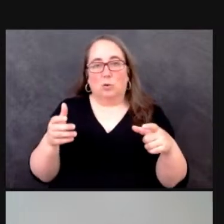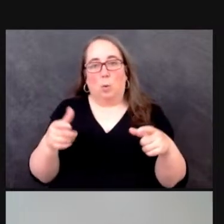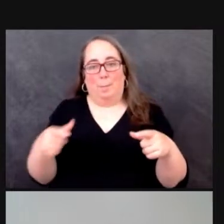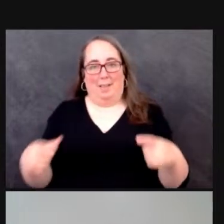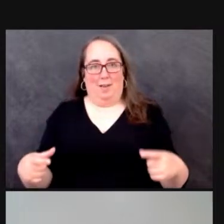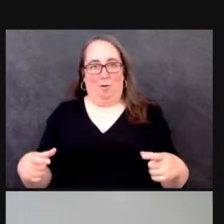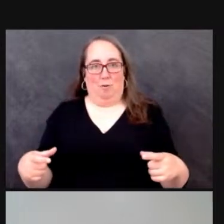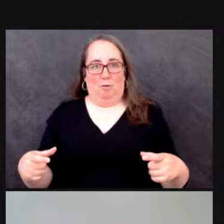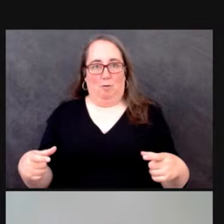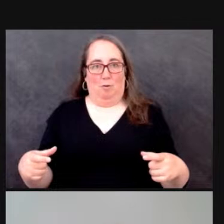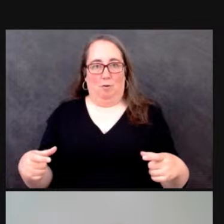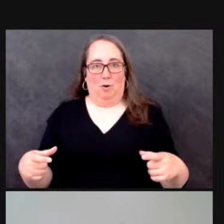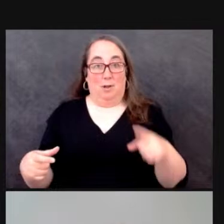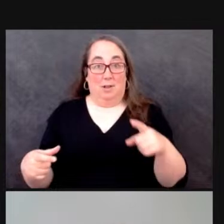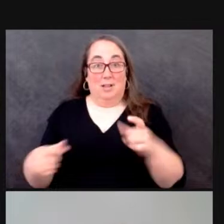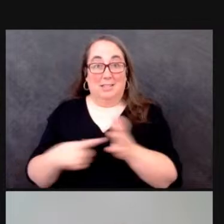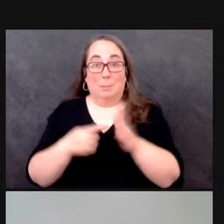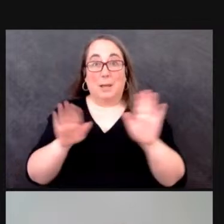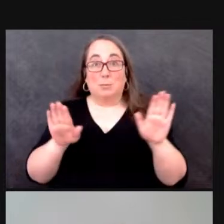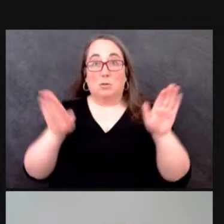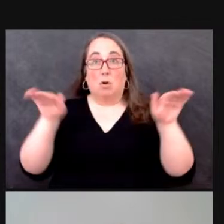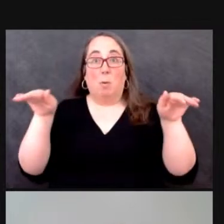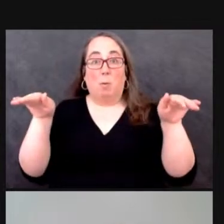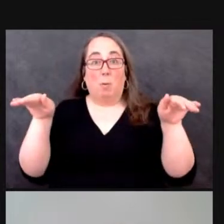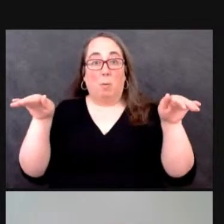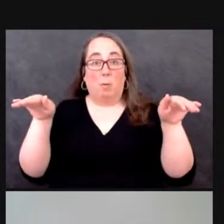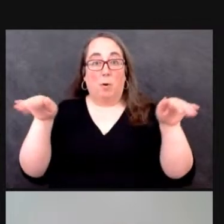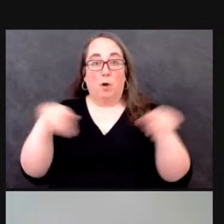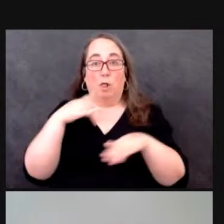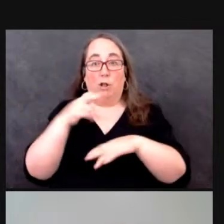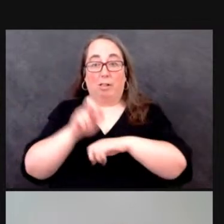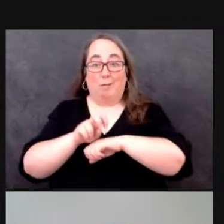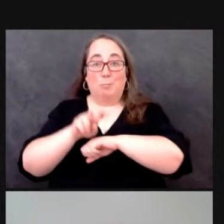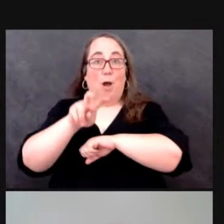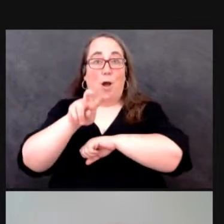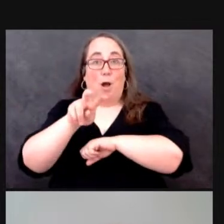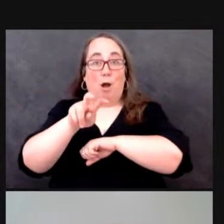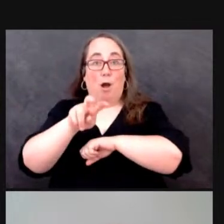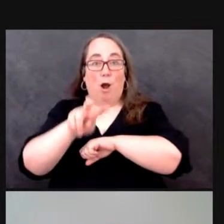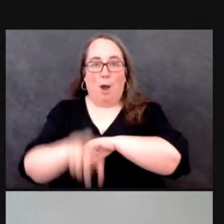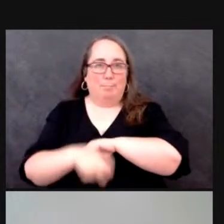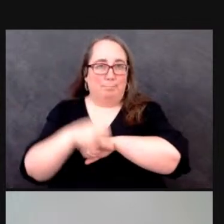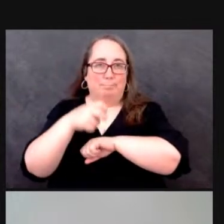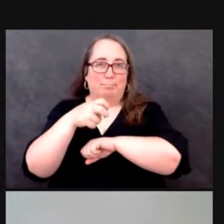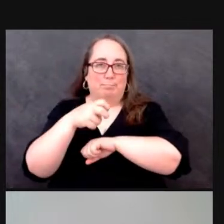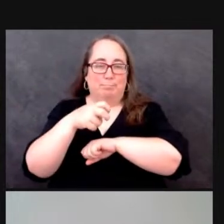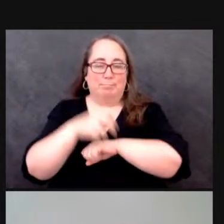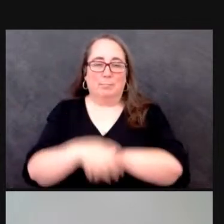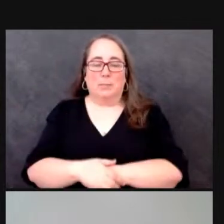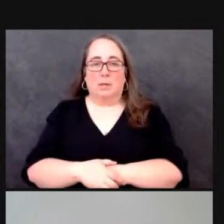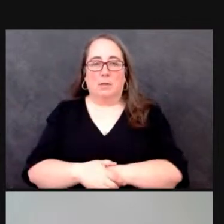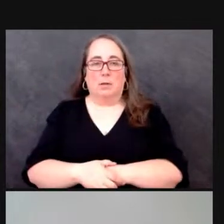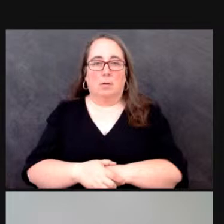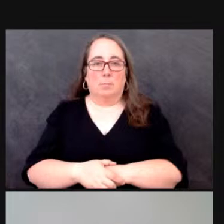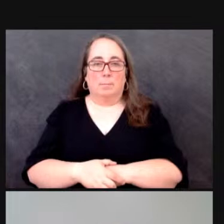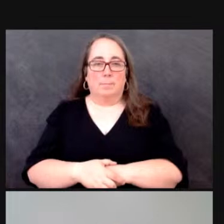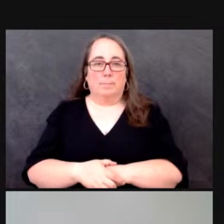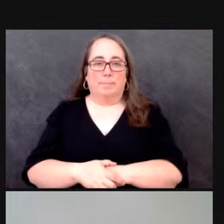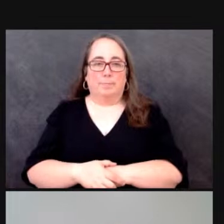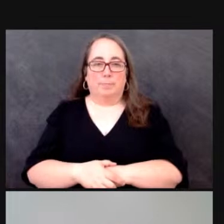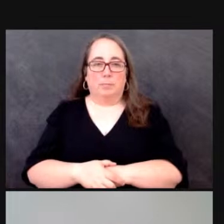Sometimes it soars above the piece, looking like it's about to swoop down and catch its prey. And other times with